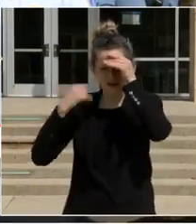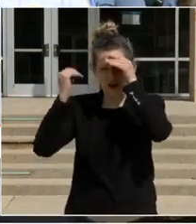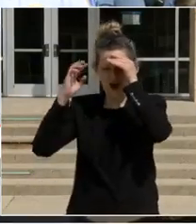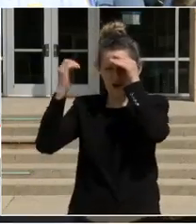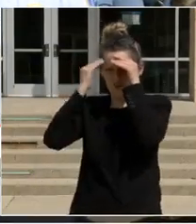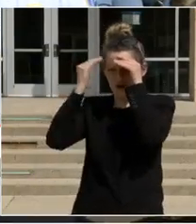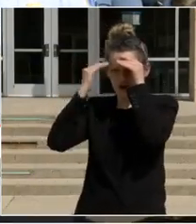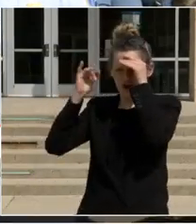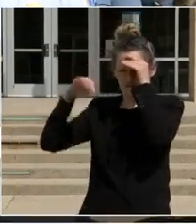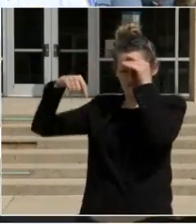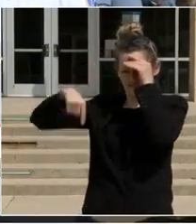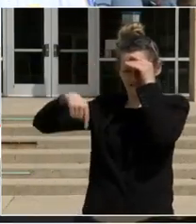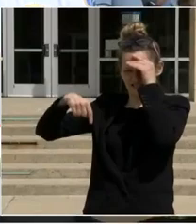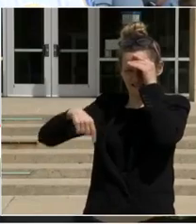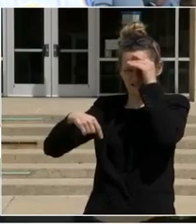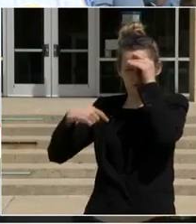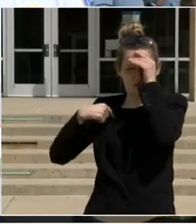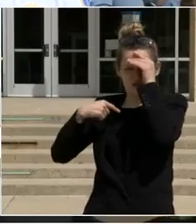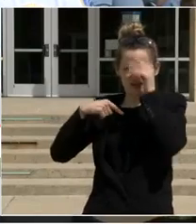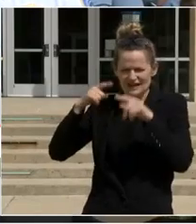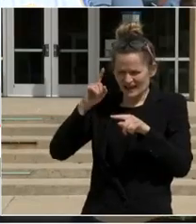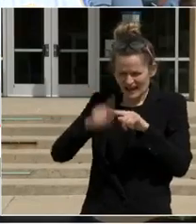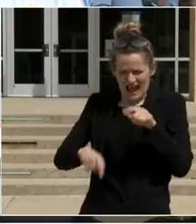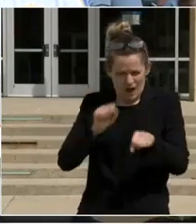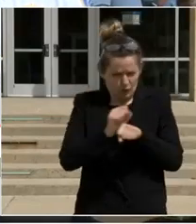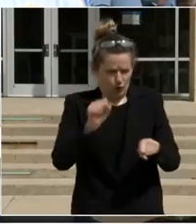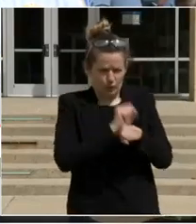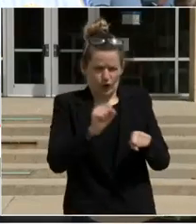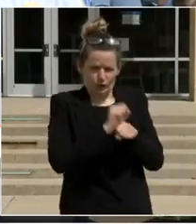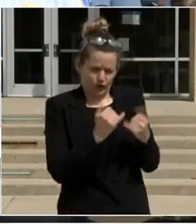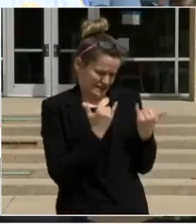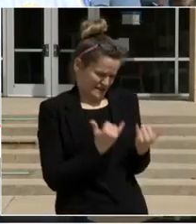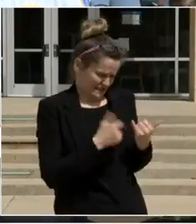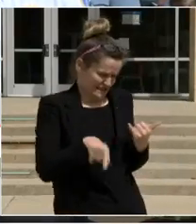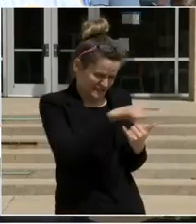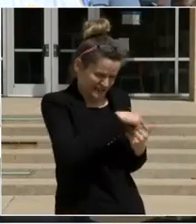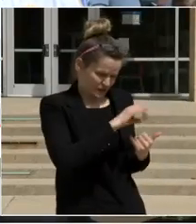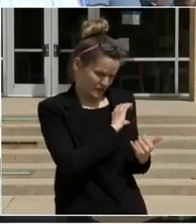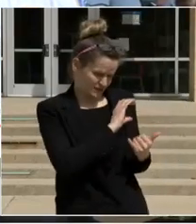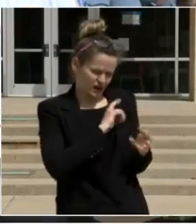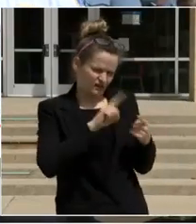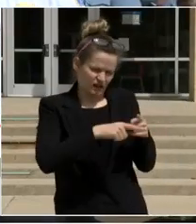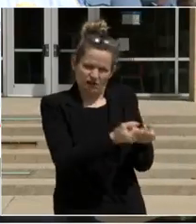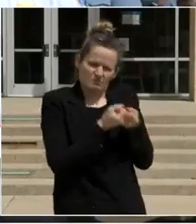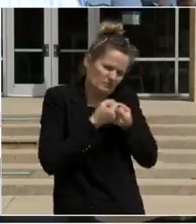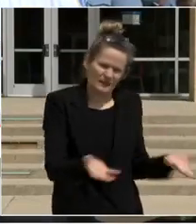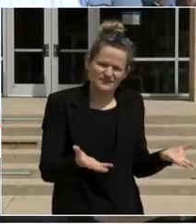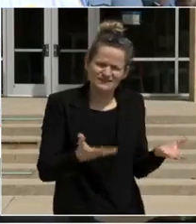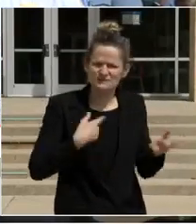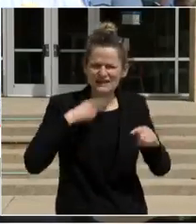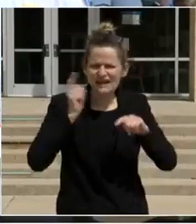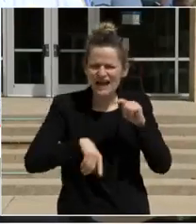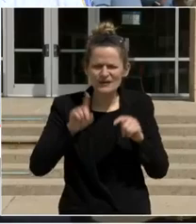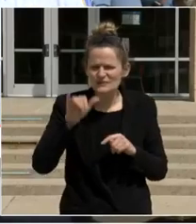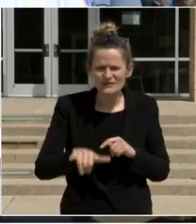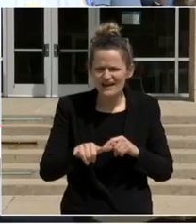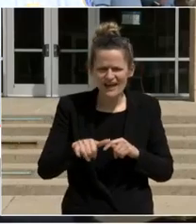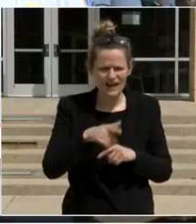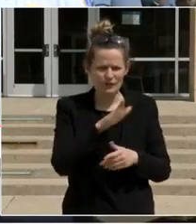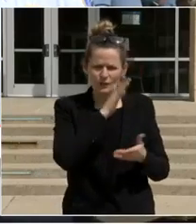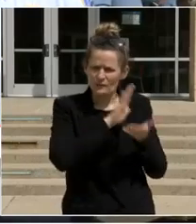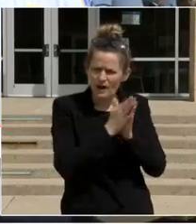I can't work my officers to their breaking point. They make poor decisions, they get burned out, they leave